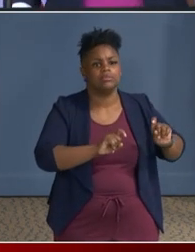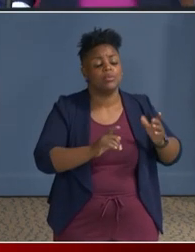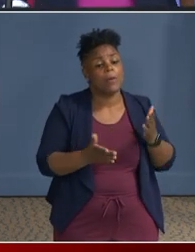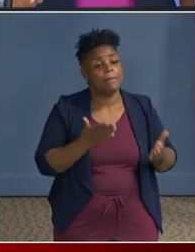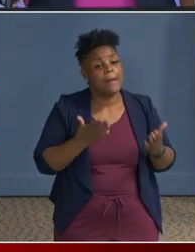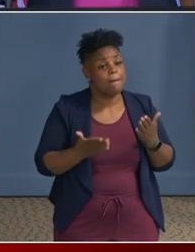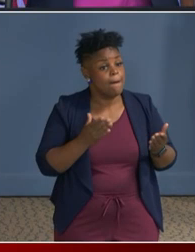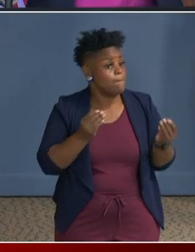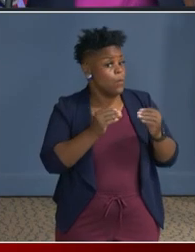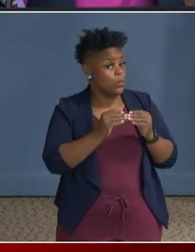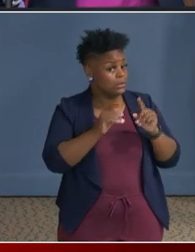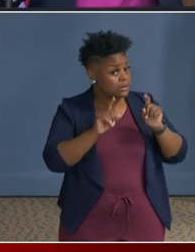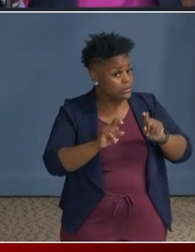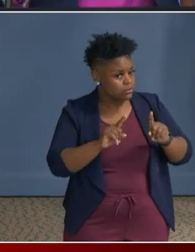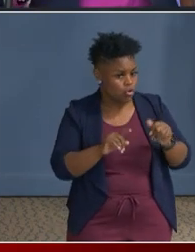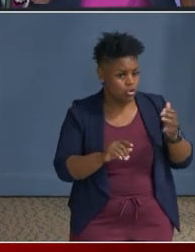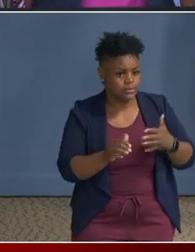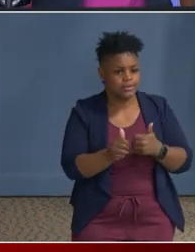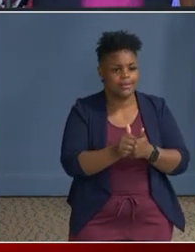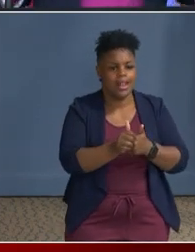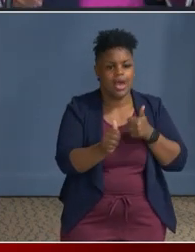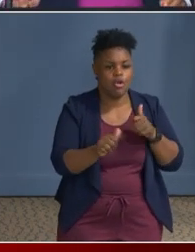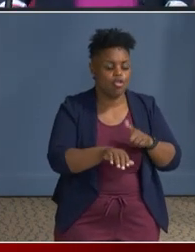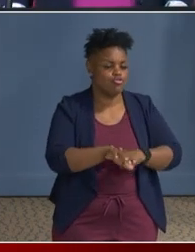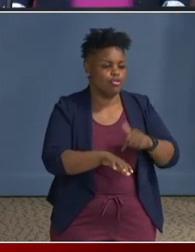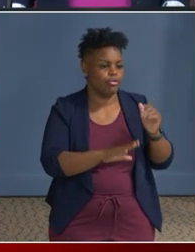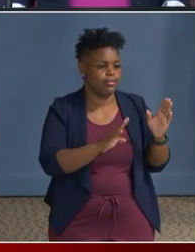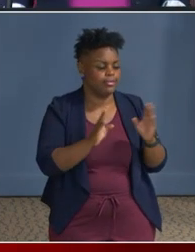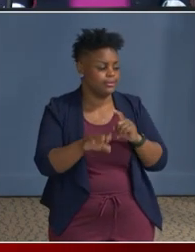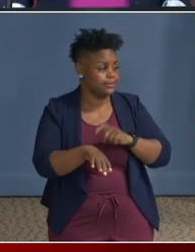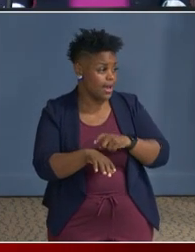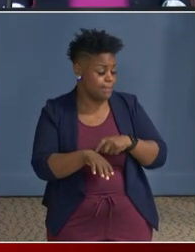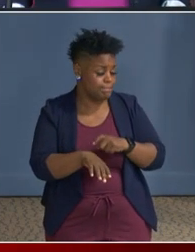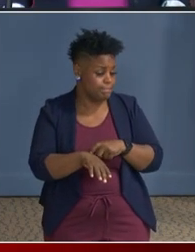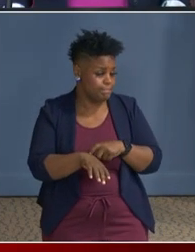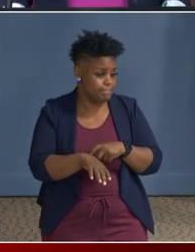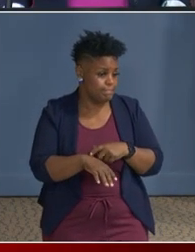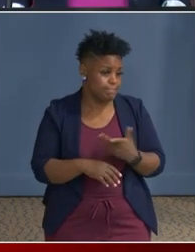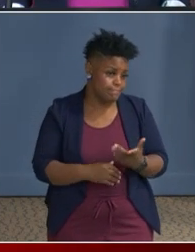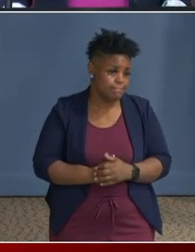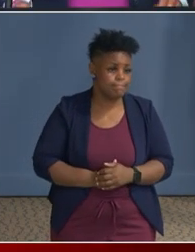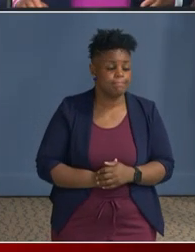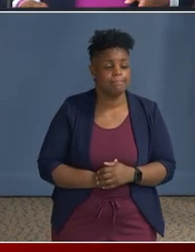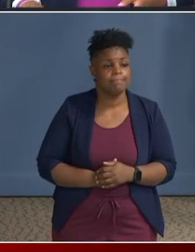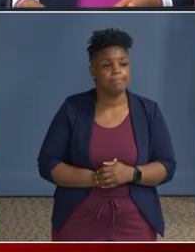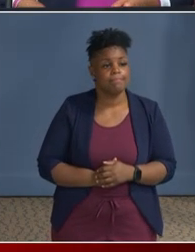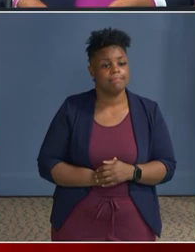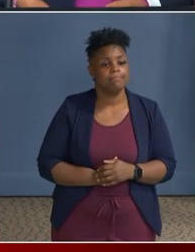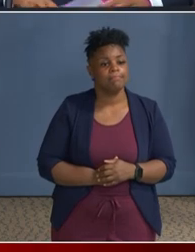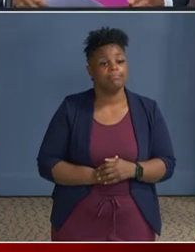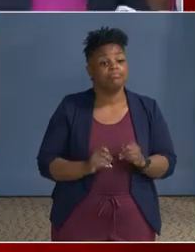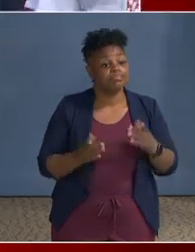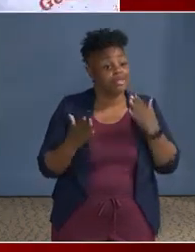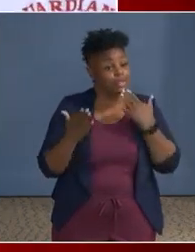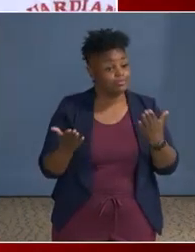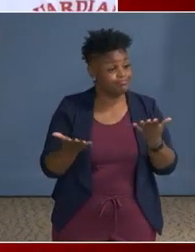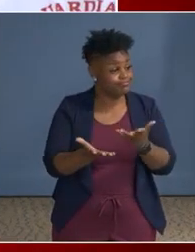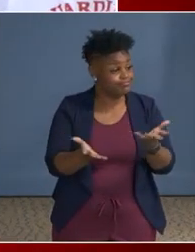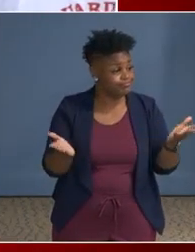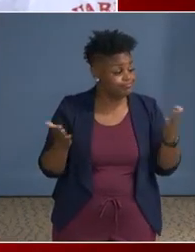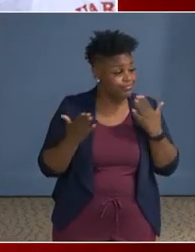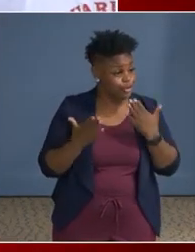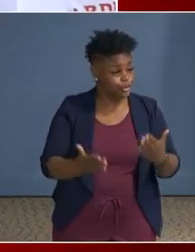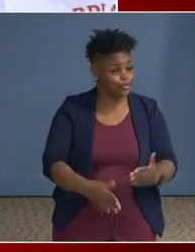wait times than that, it was around those sampling collection dates. All right, thank you, everybody.